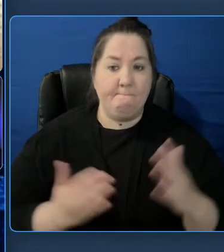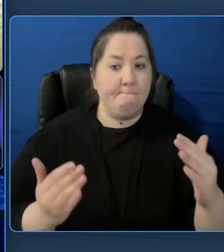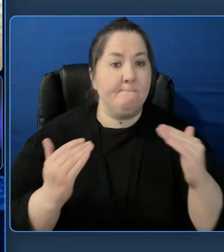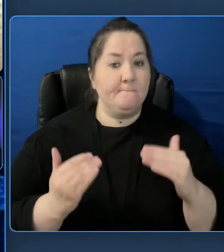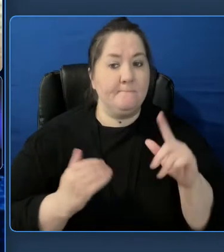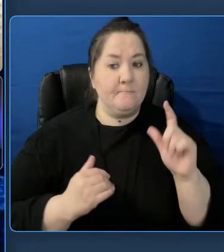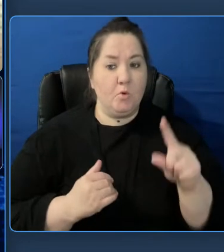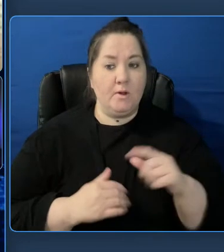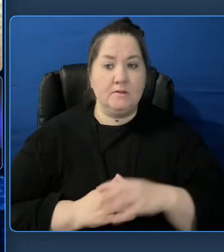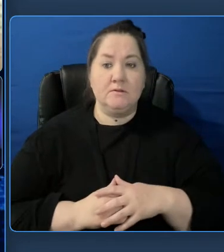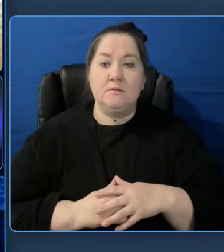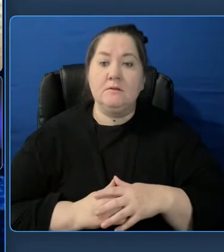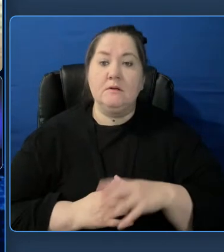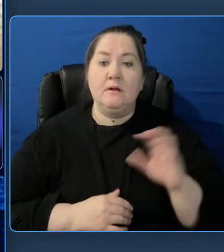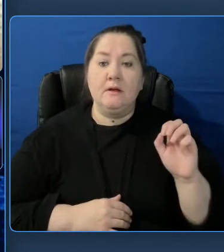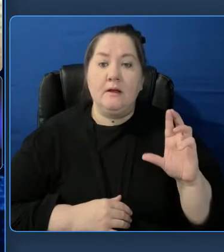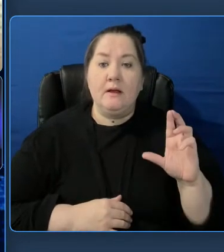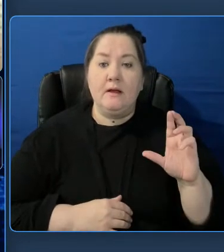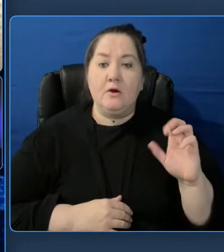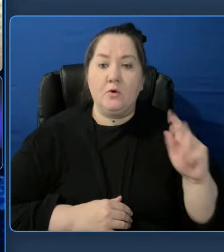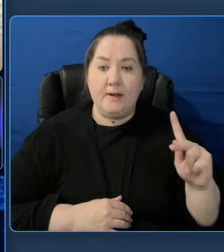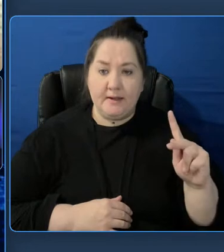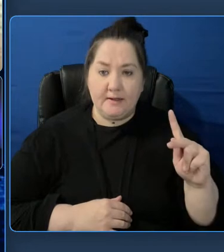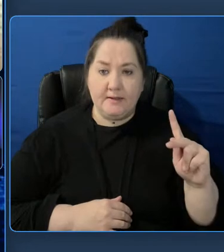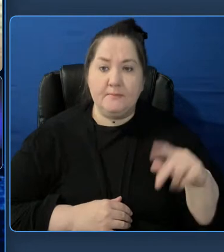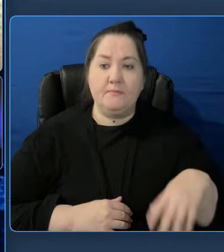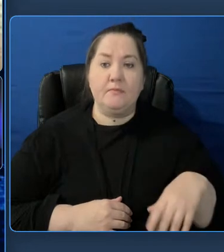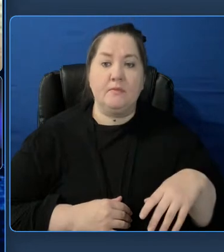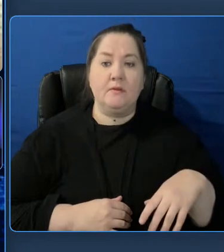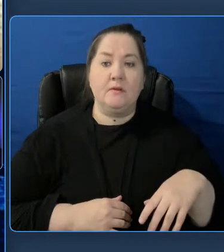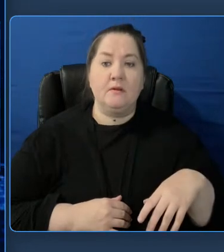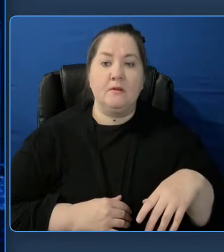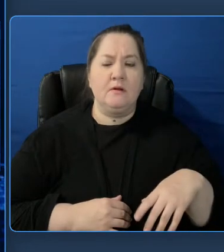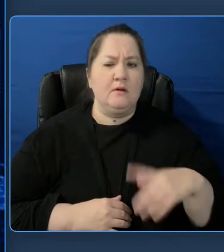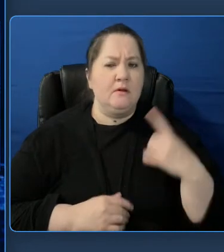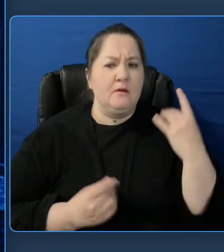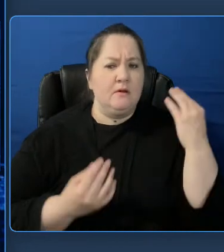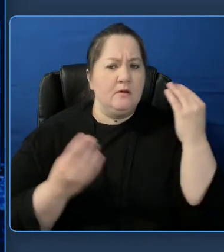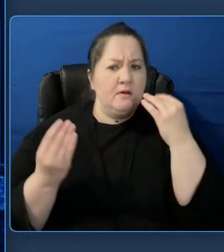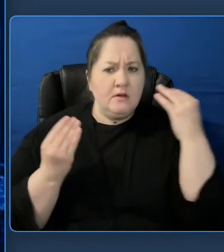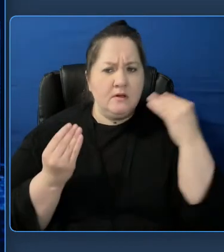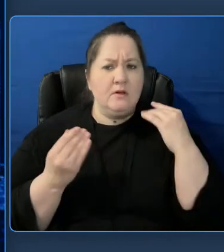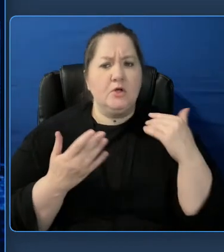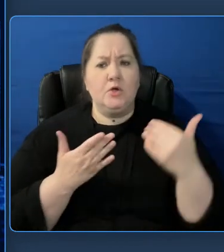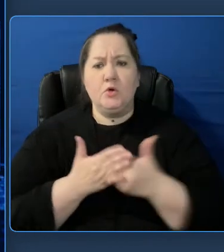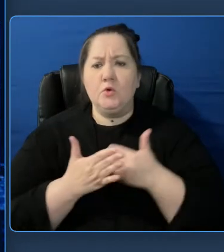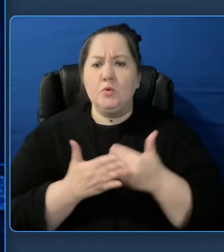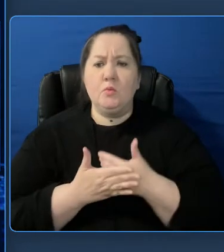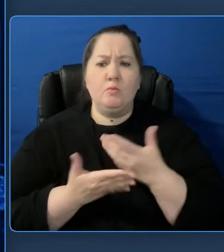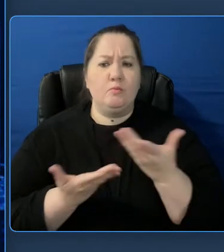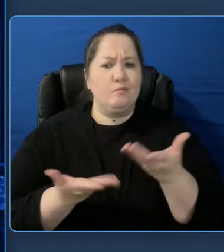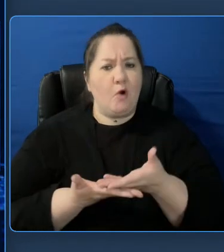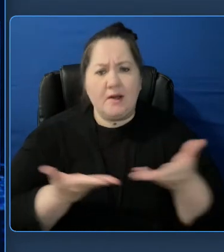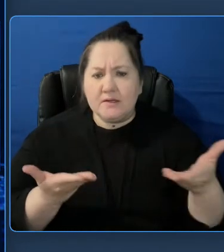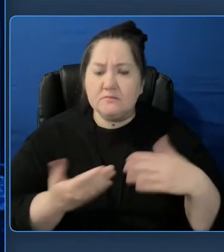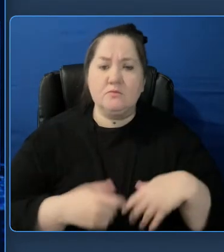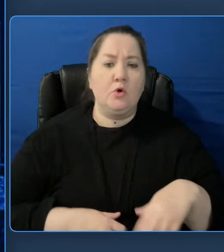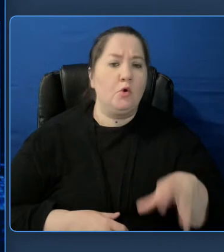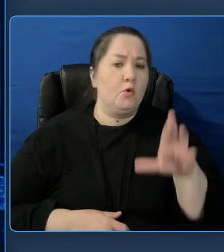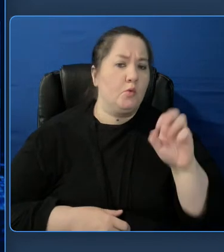Next question. Eric Hers from Hartford, Connecticut. Eric is asking, I'm brainstorming about a new product that